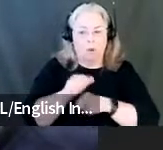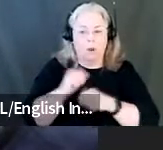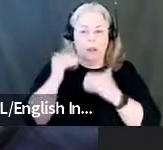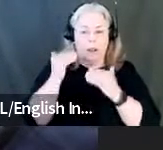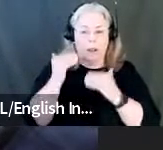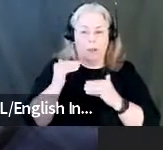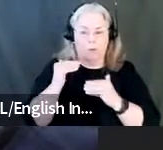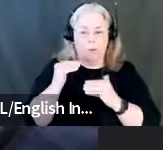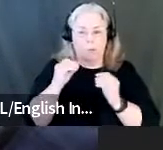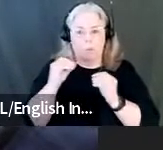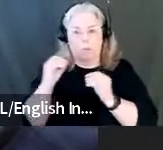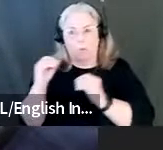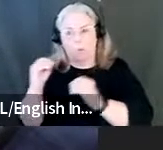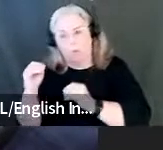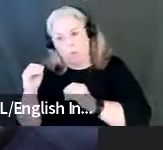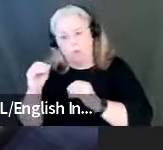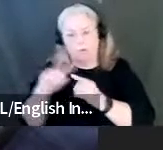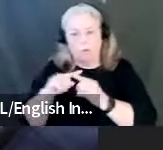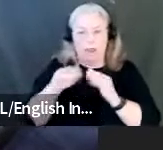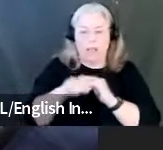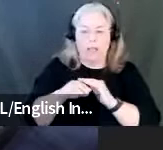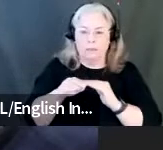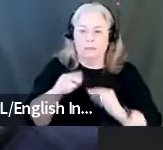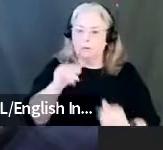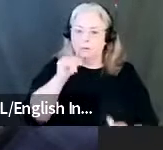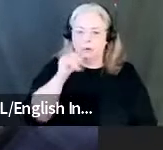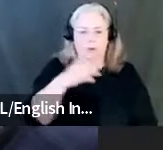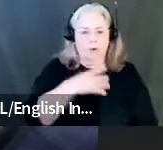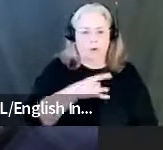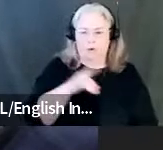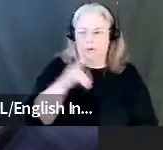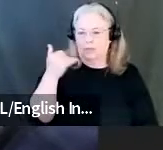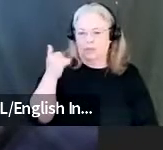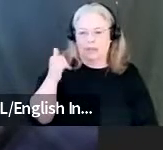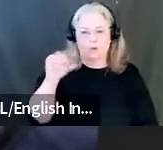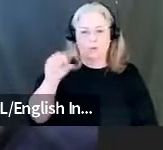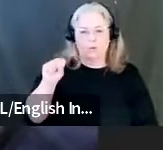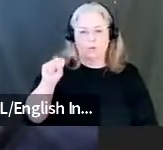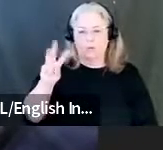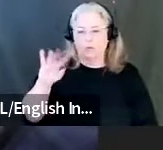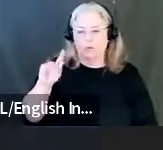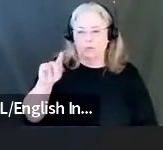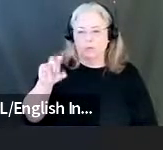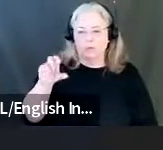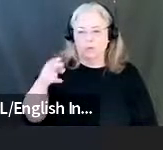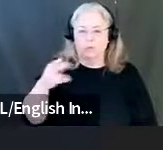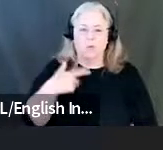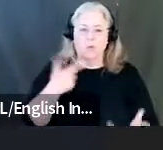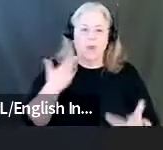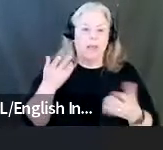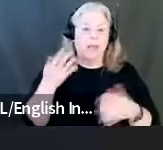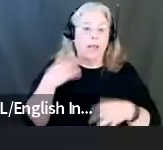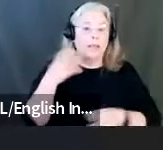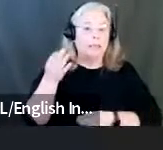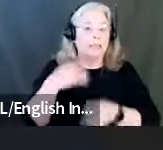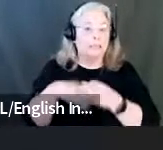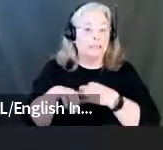that it requires her to access. So I don't like using this yellow switch. So what I did